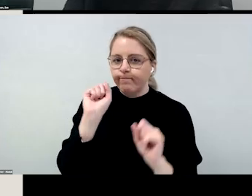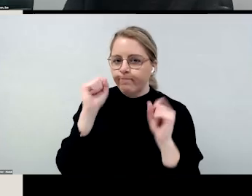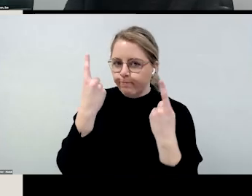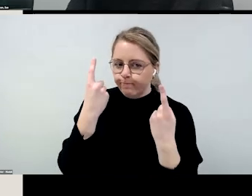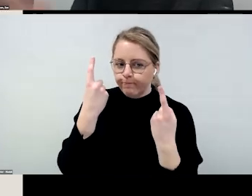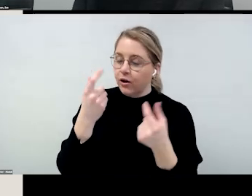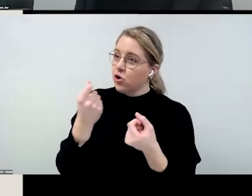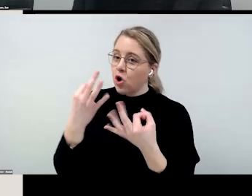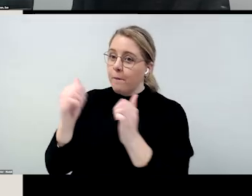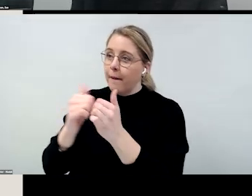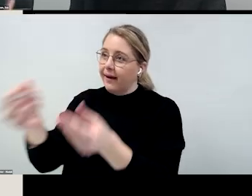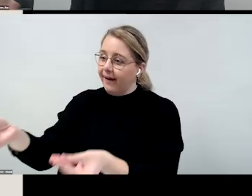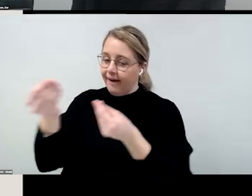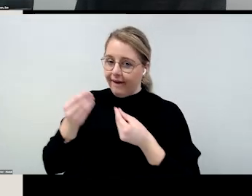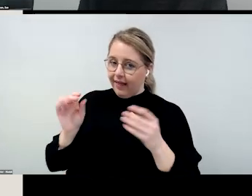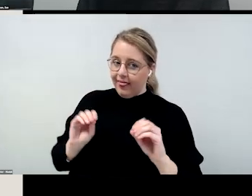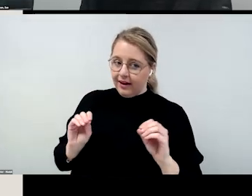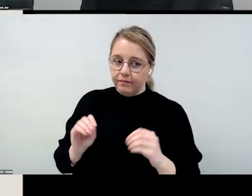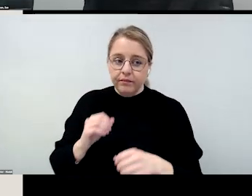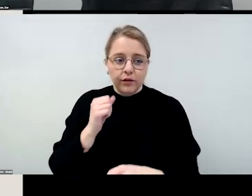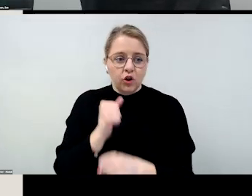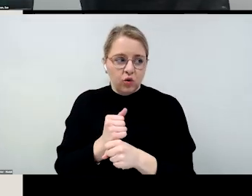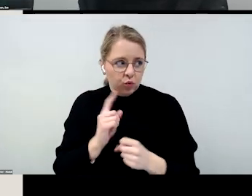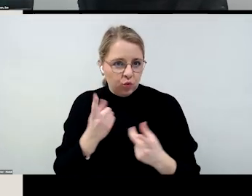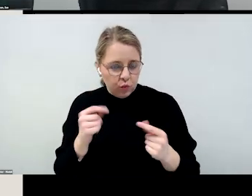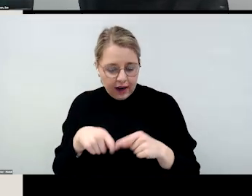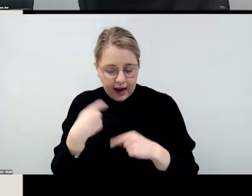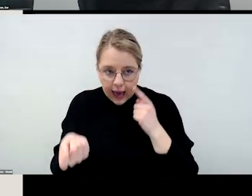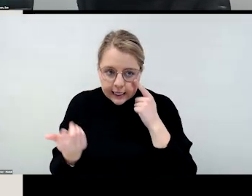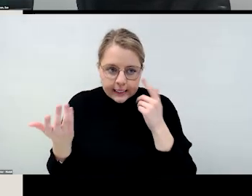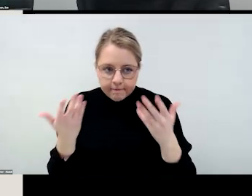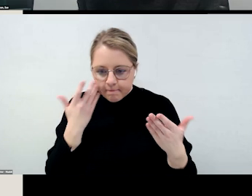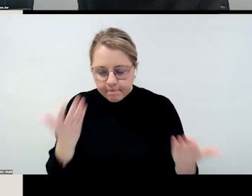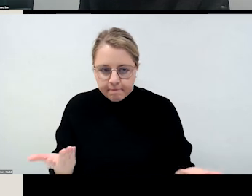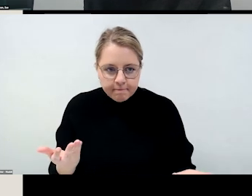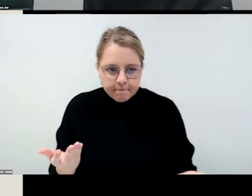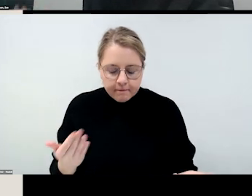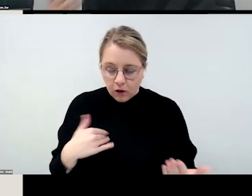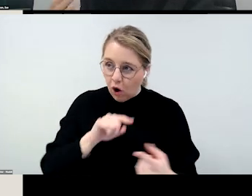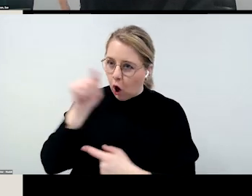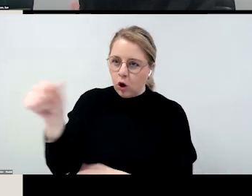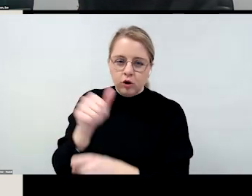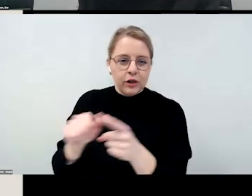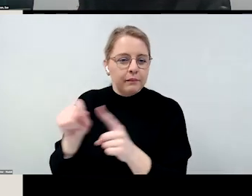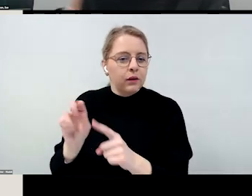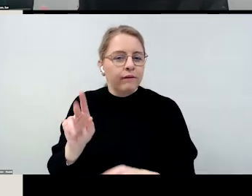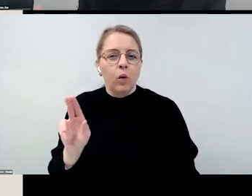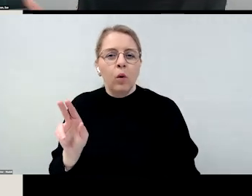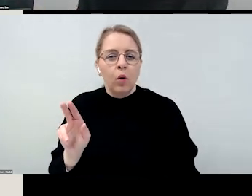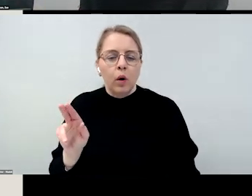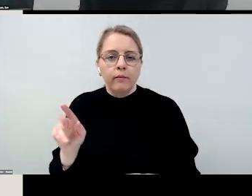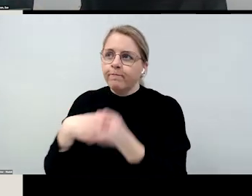advice. George does not know what to do next. The appointment risks losing its practical value, as George does not understand